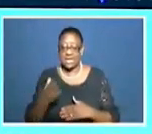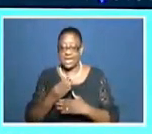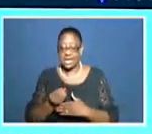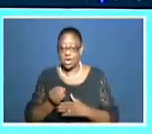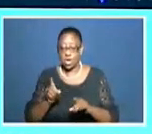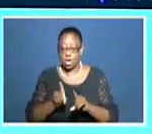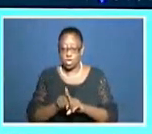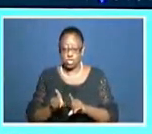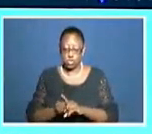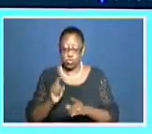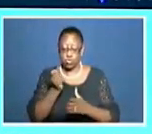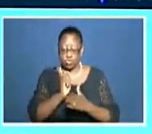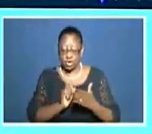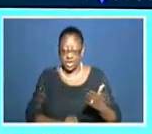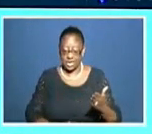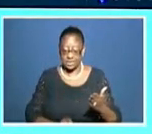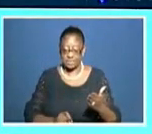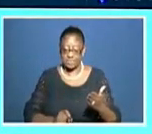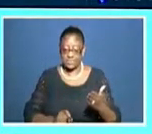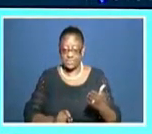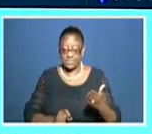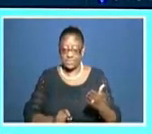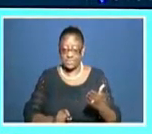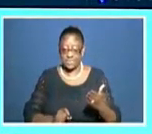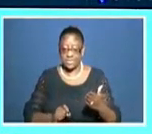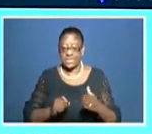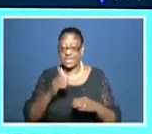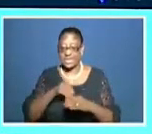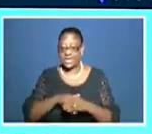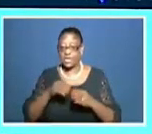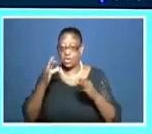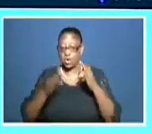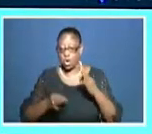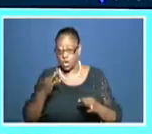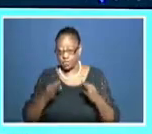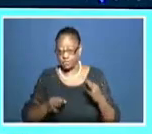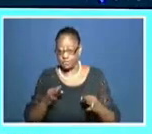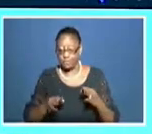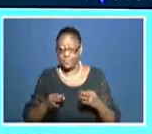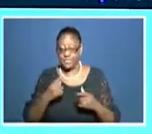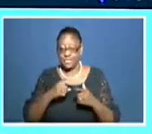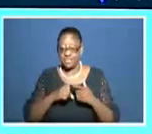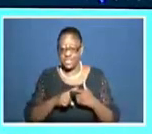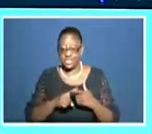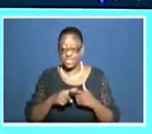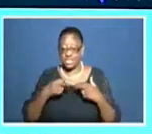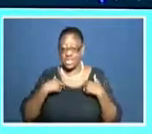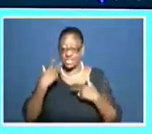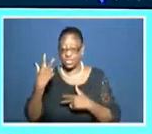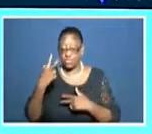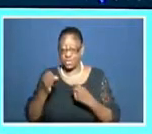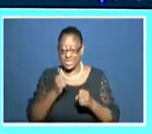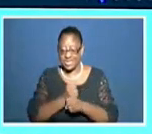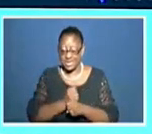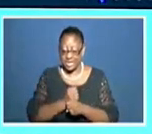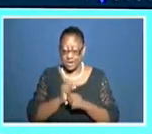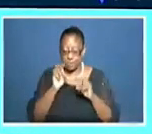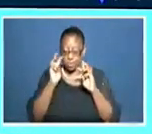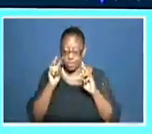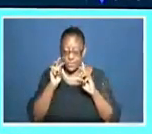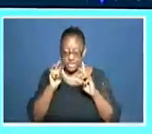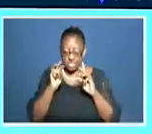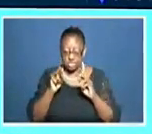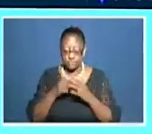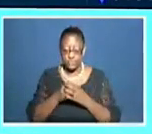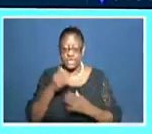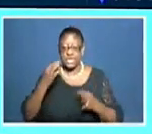must also testify under oath in the Supreme Court. She's also been placed on a 3-year probation. Now,